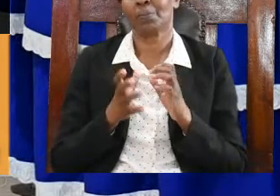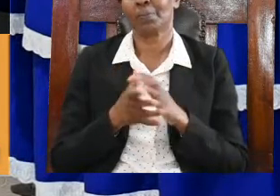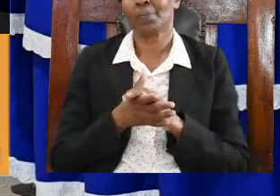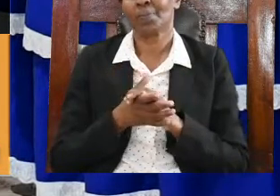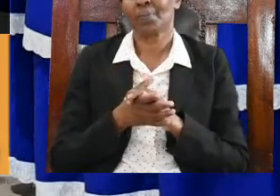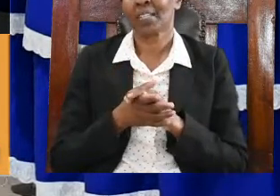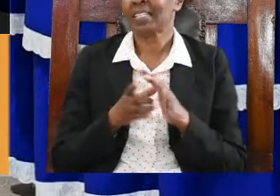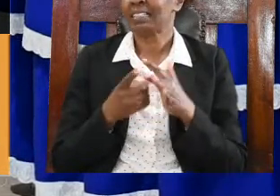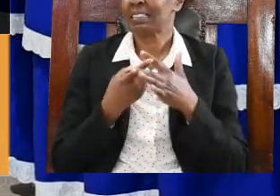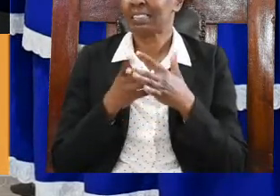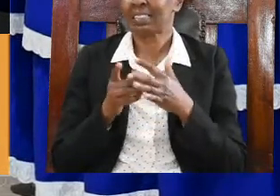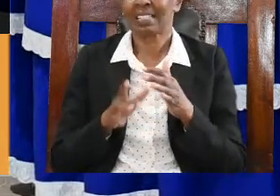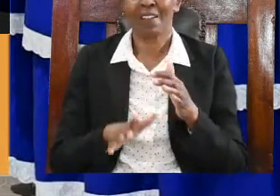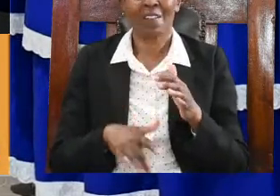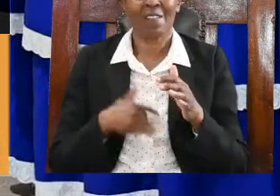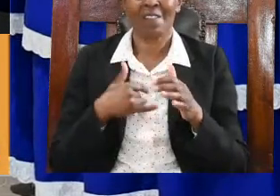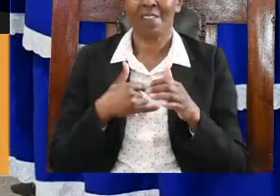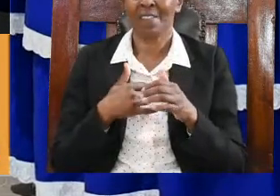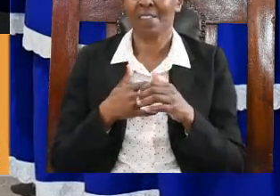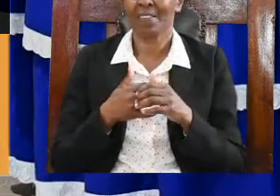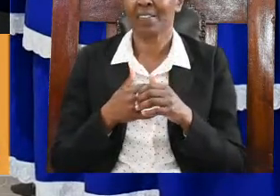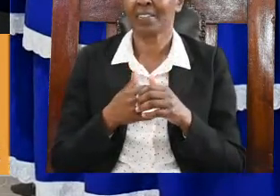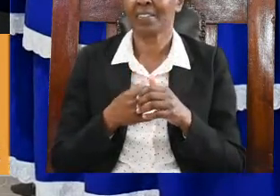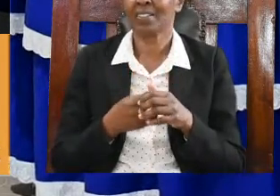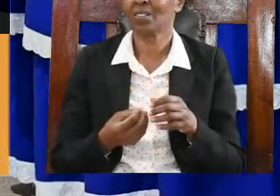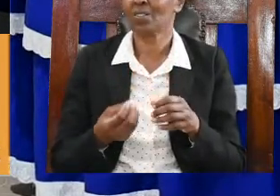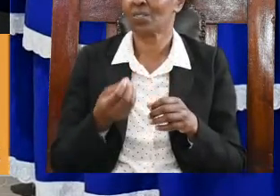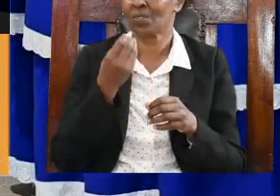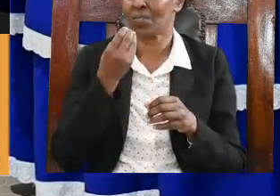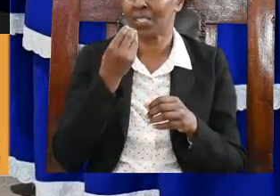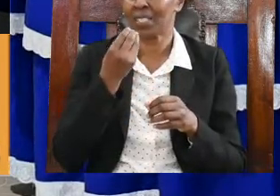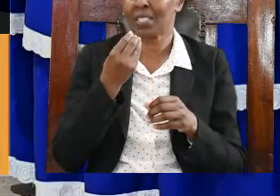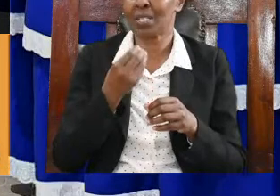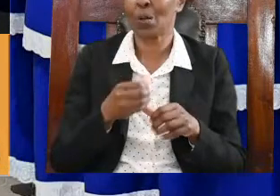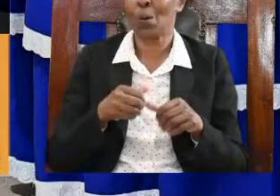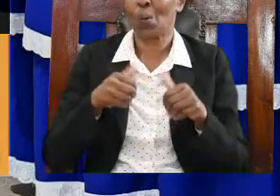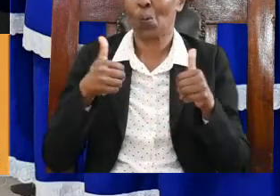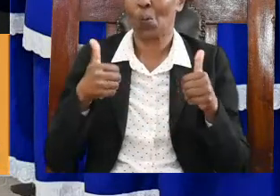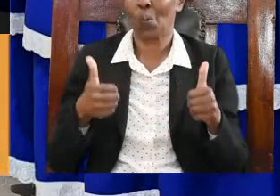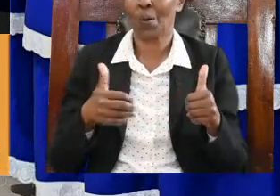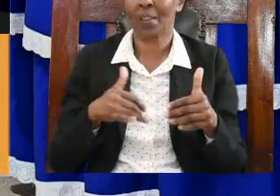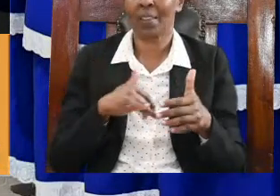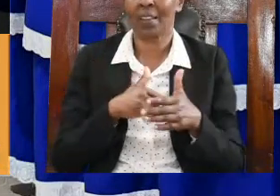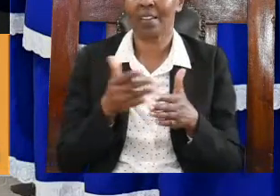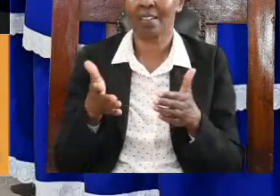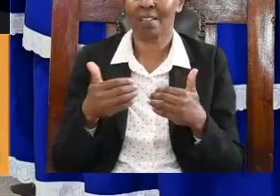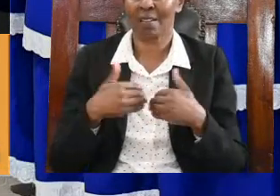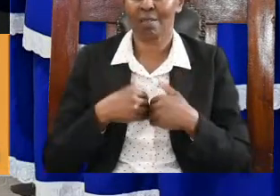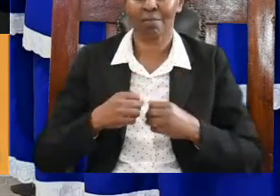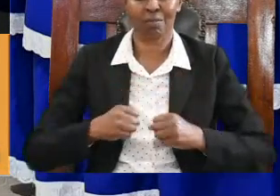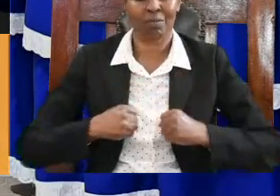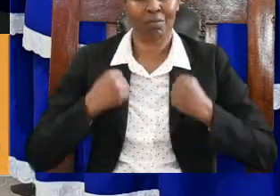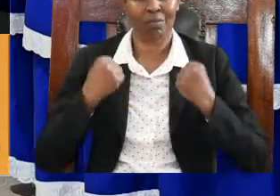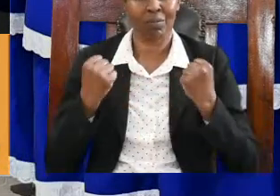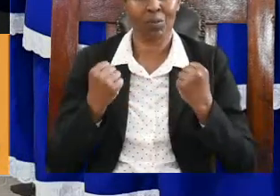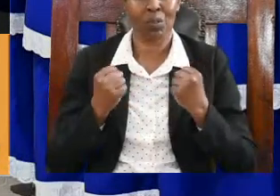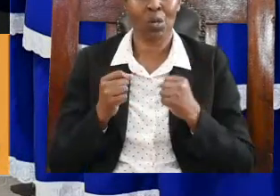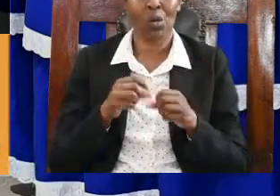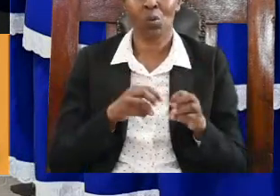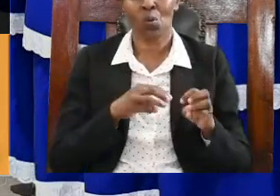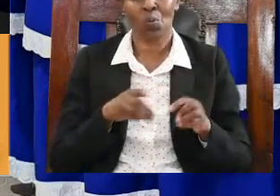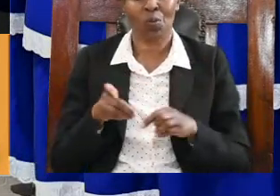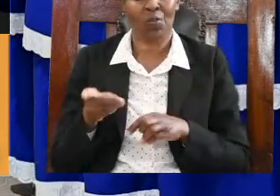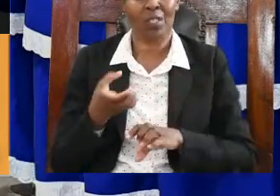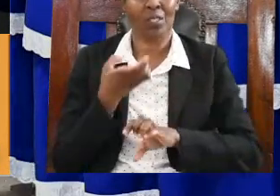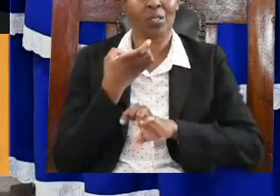He started feeding very well so that he can master strength for the rock to move.